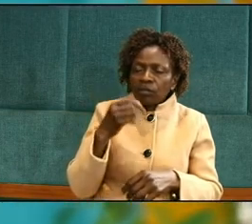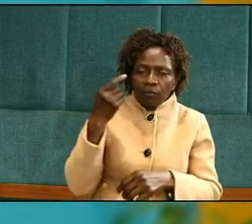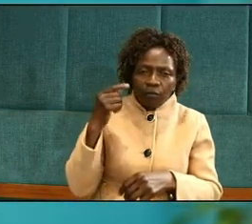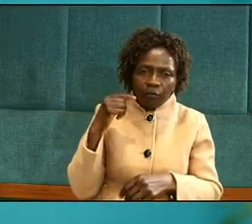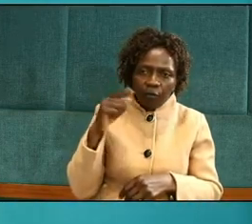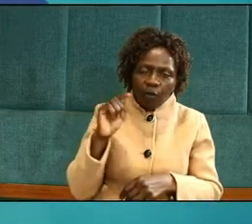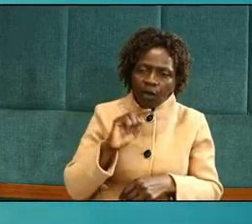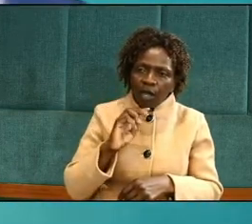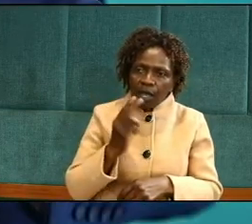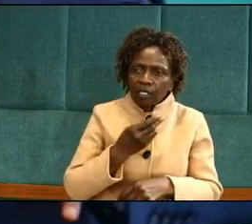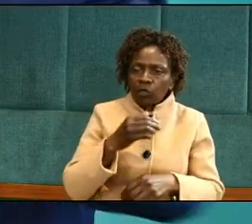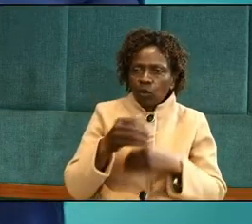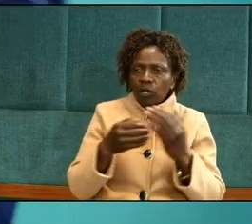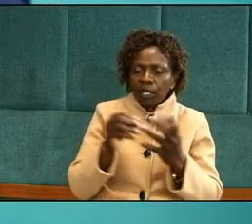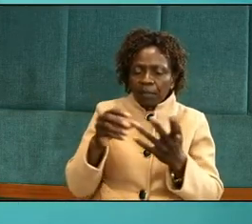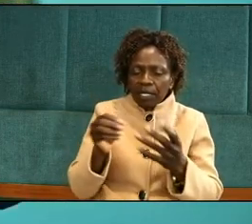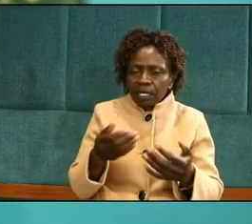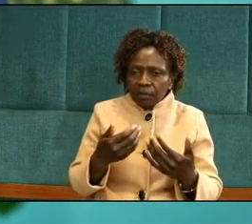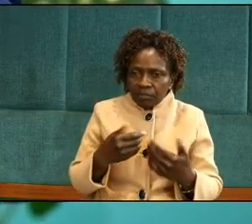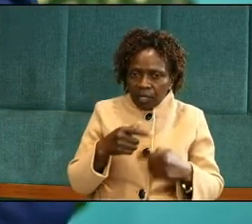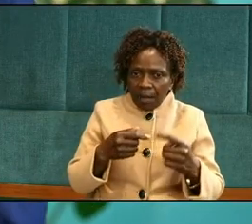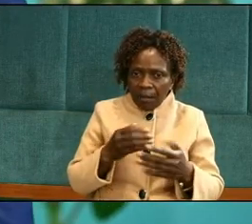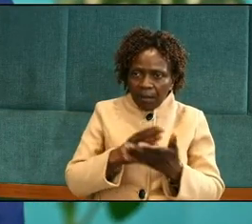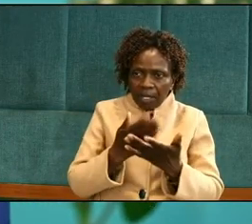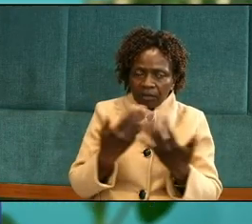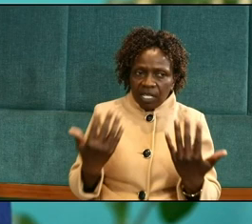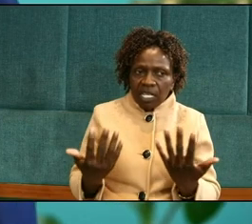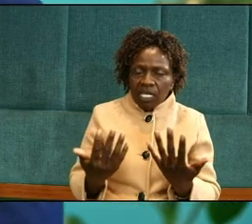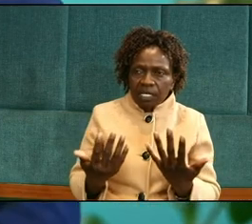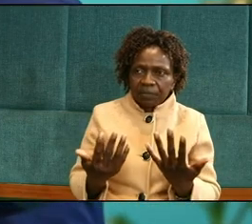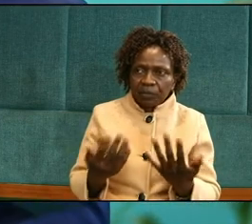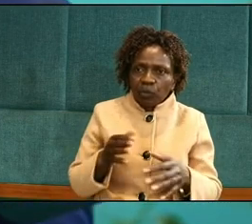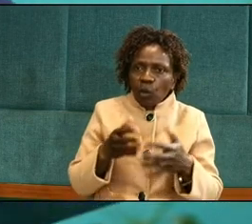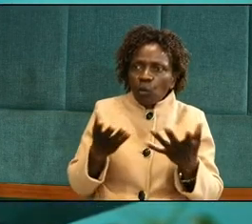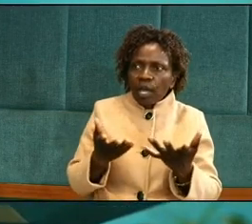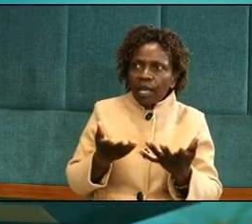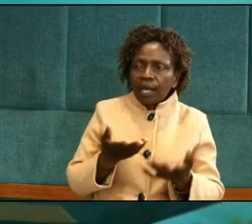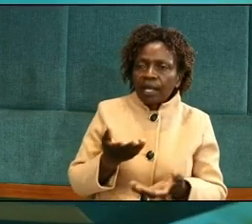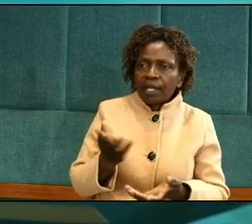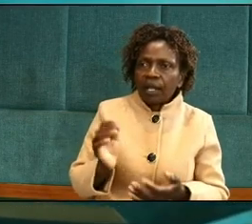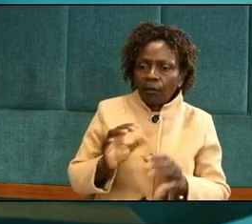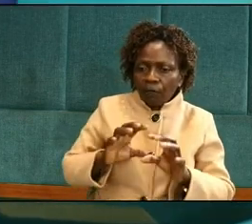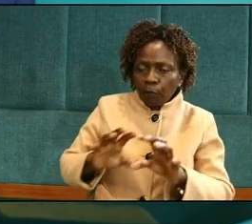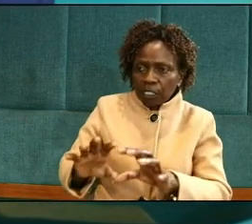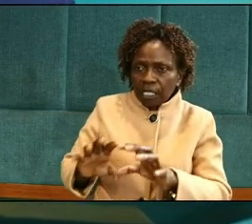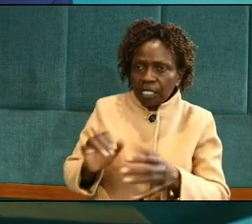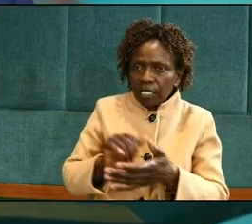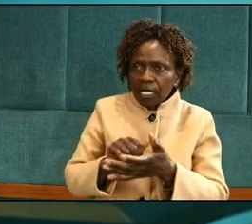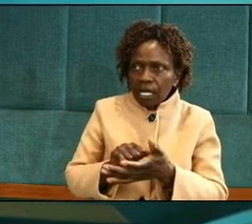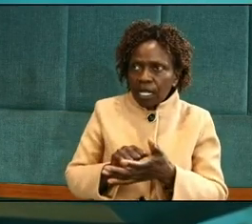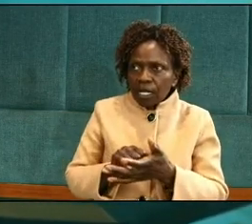fact, marriage has become a battlefield where there are forces that